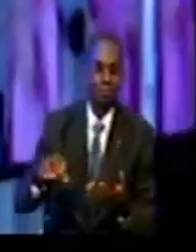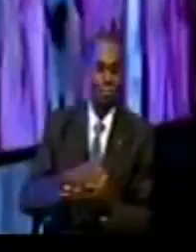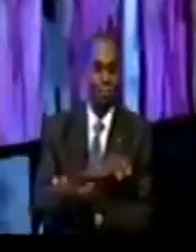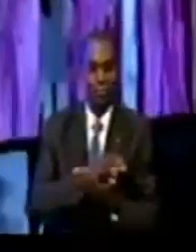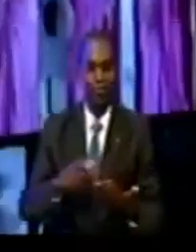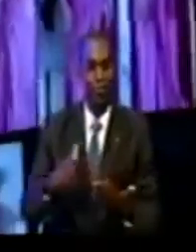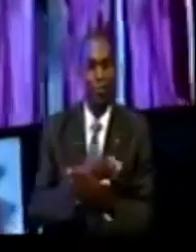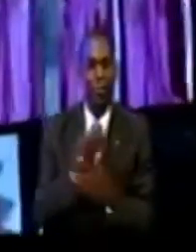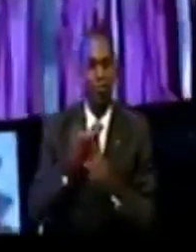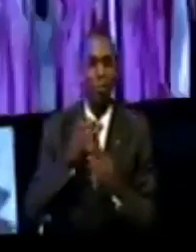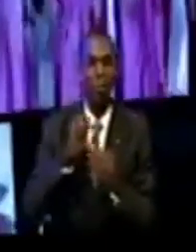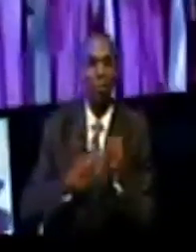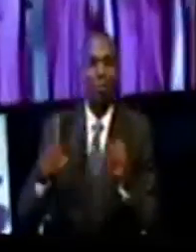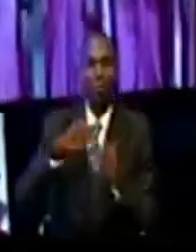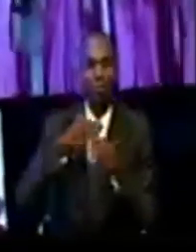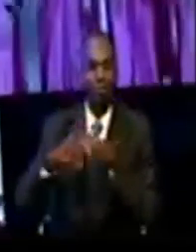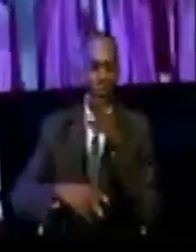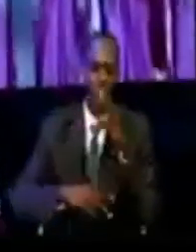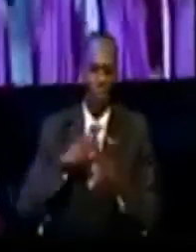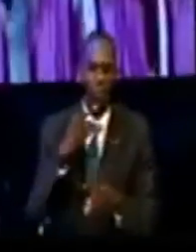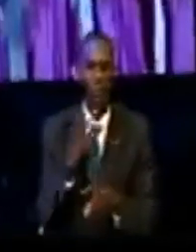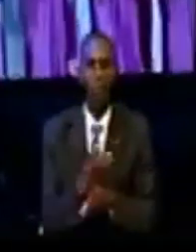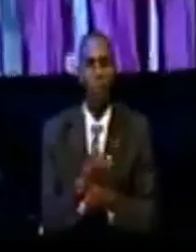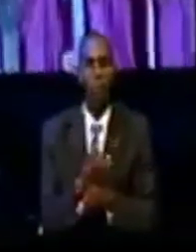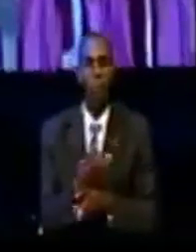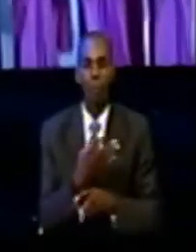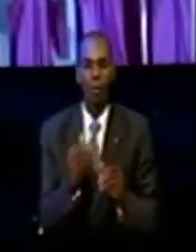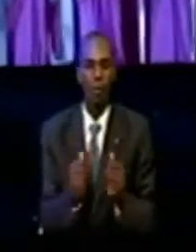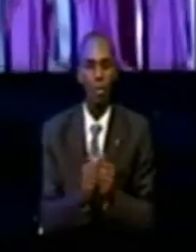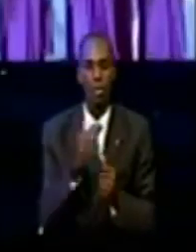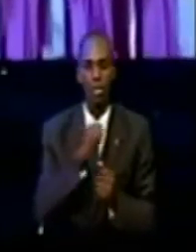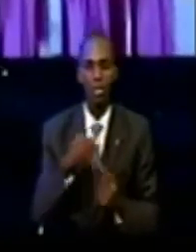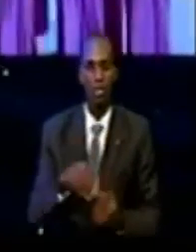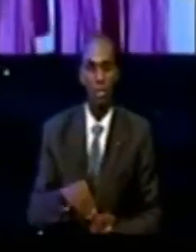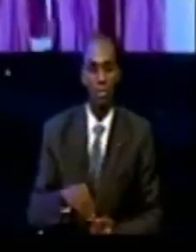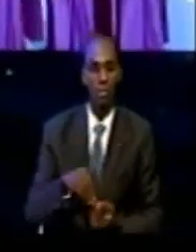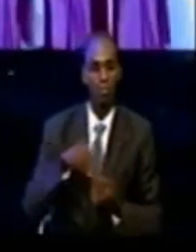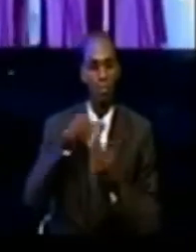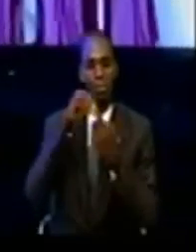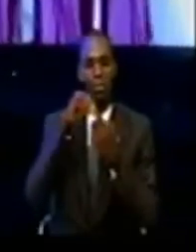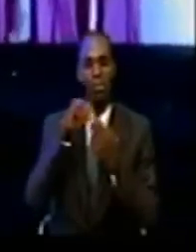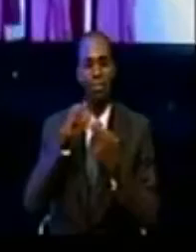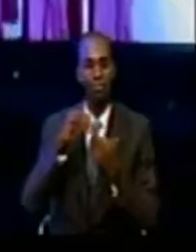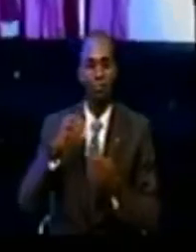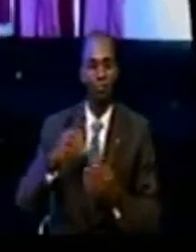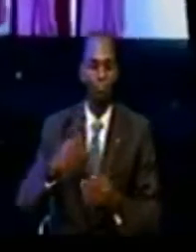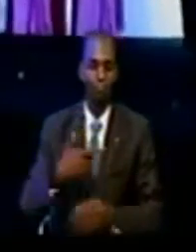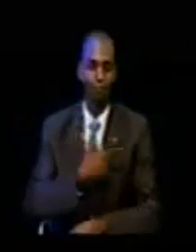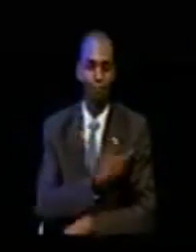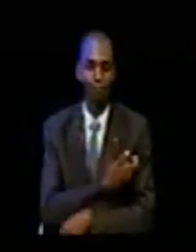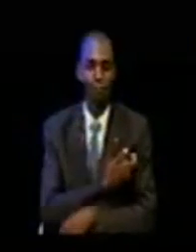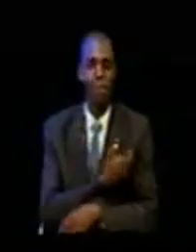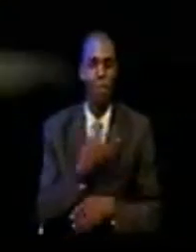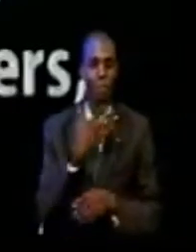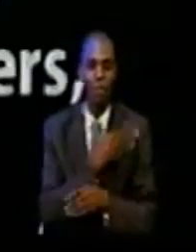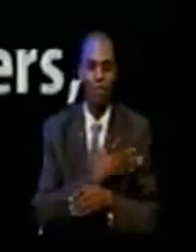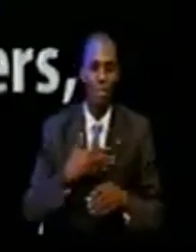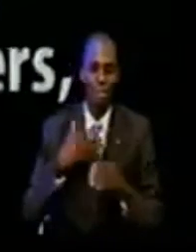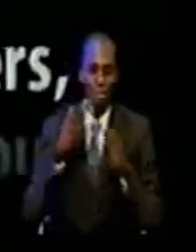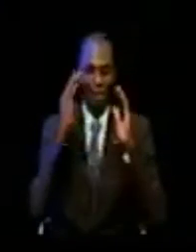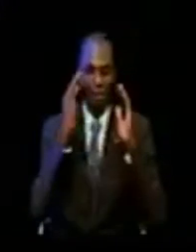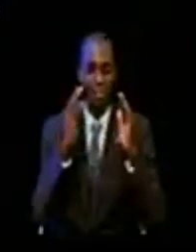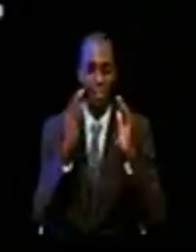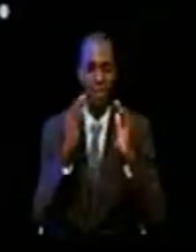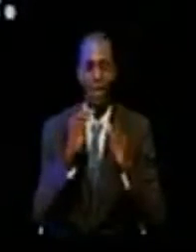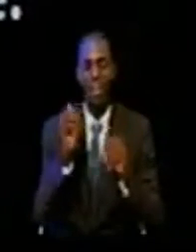featuring soul-inspiring choir songs from nations all over the world and states across Nigeria with a special spiritual